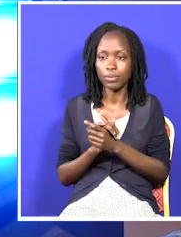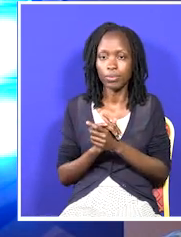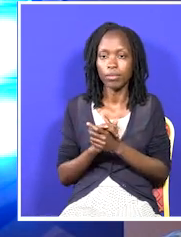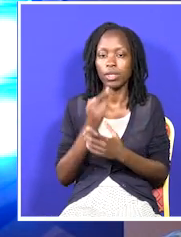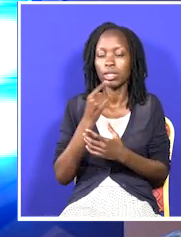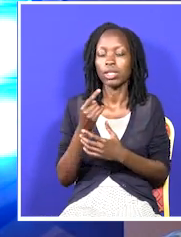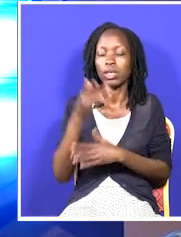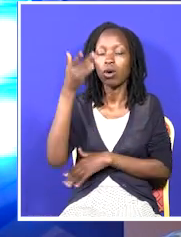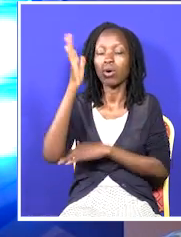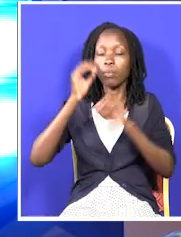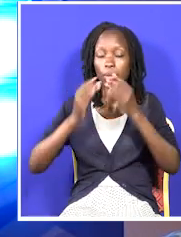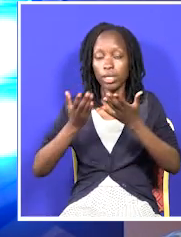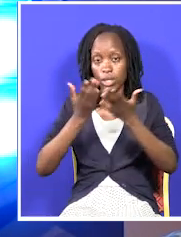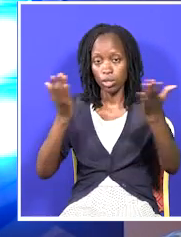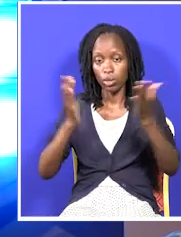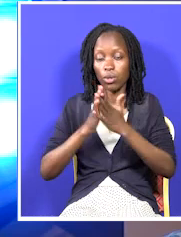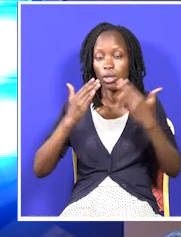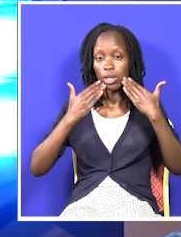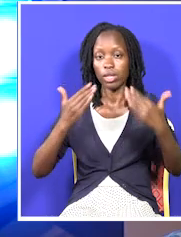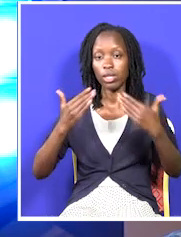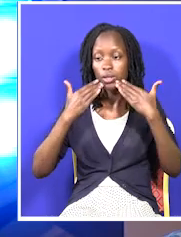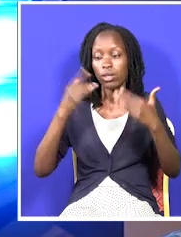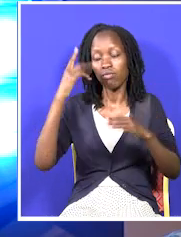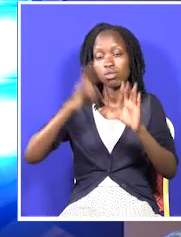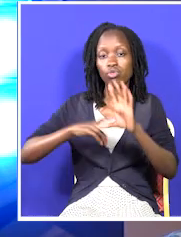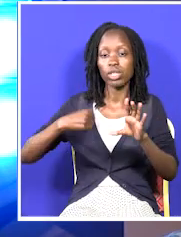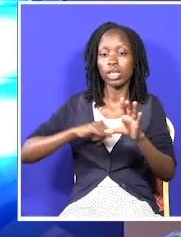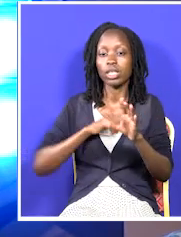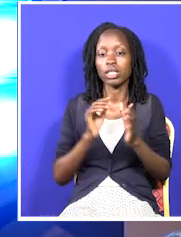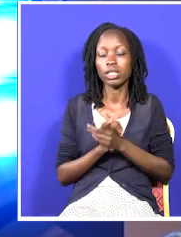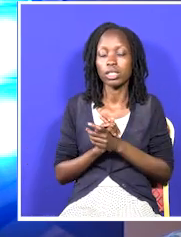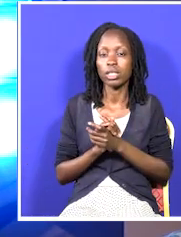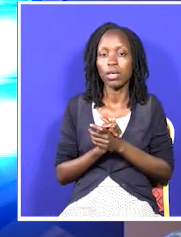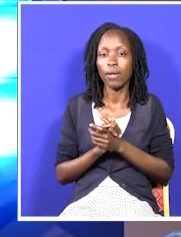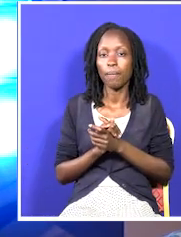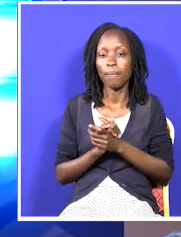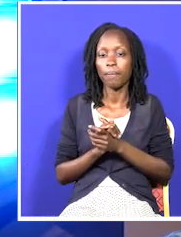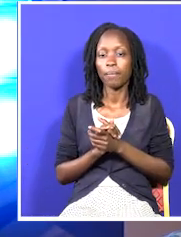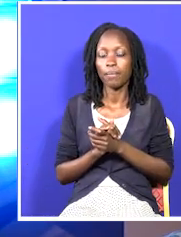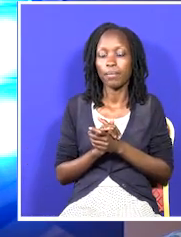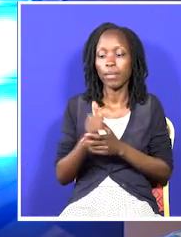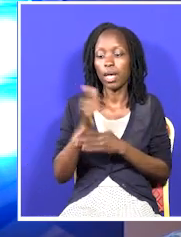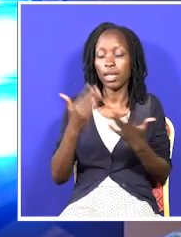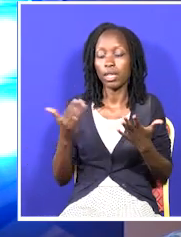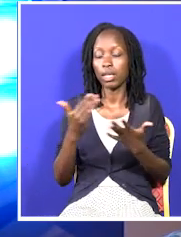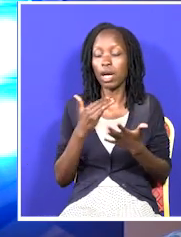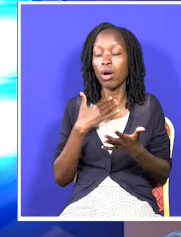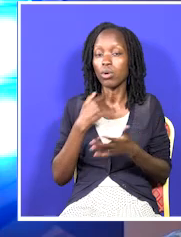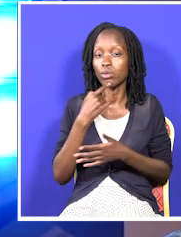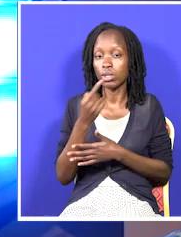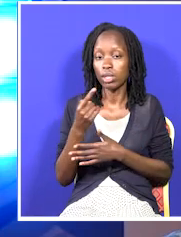us, we say God bless you. Thank you so much for joining us. The other thing that I want to say is